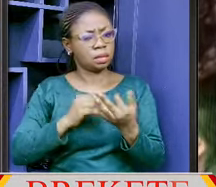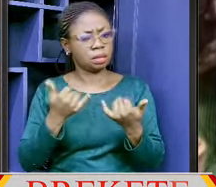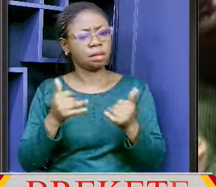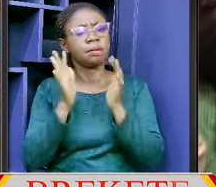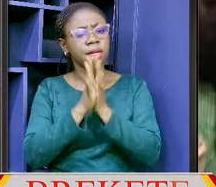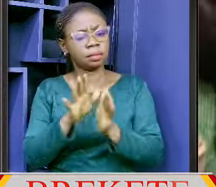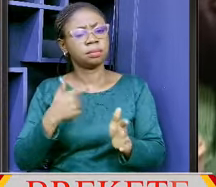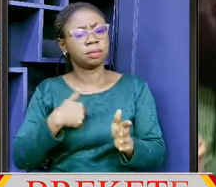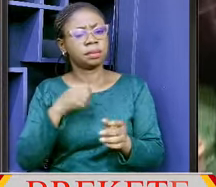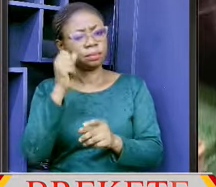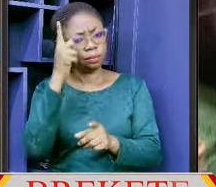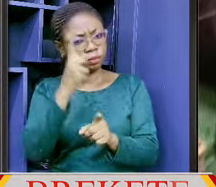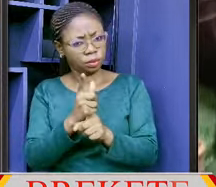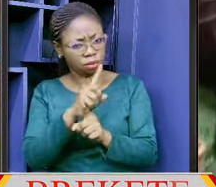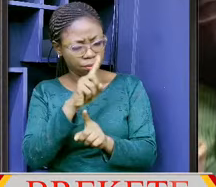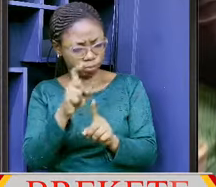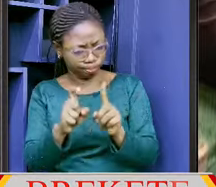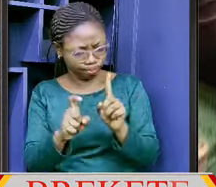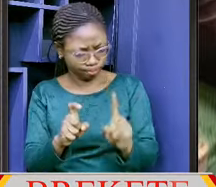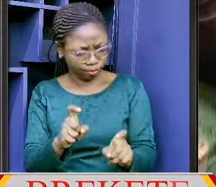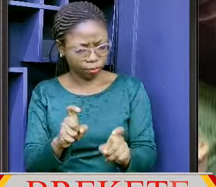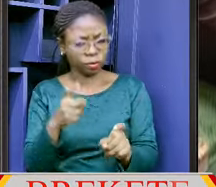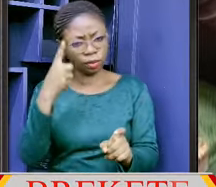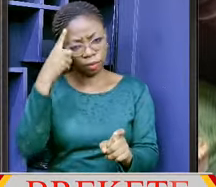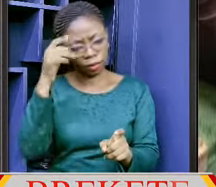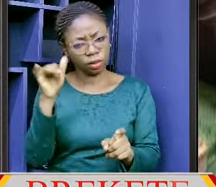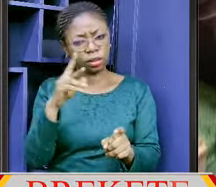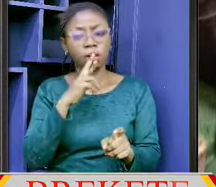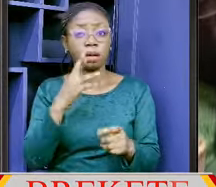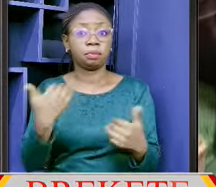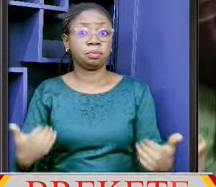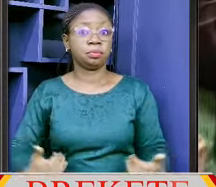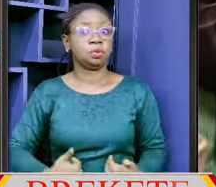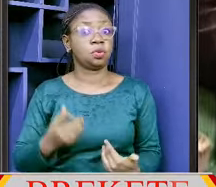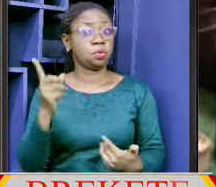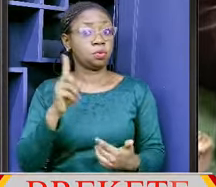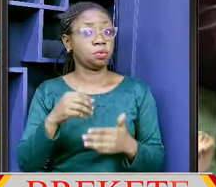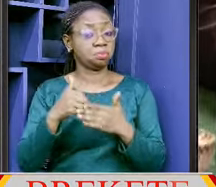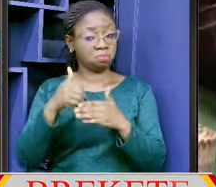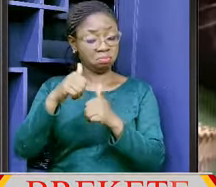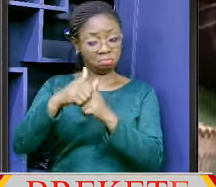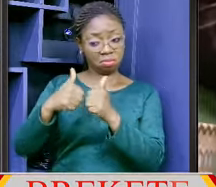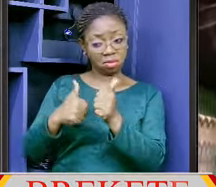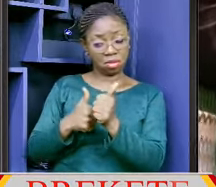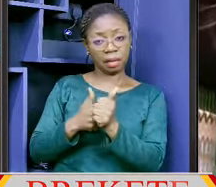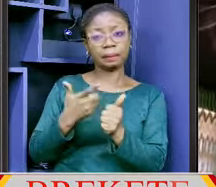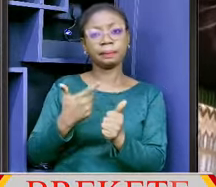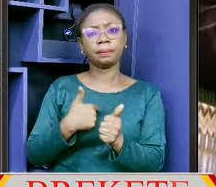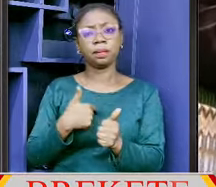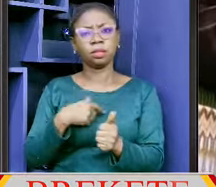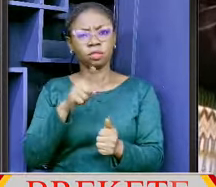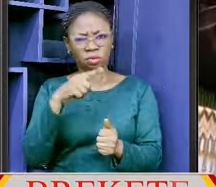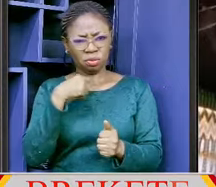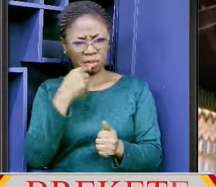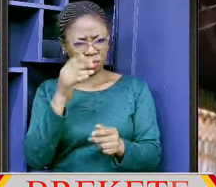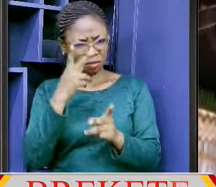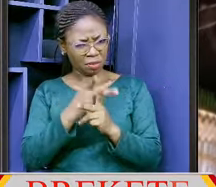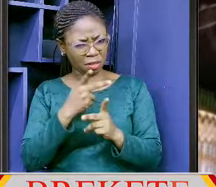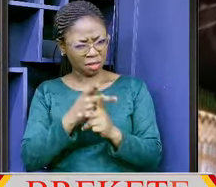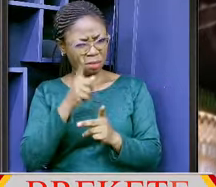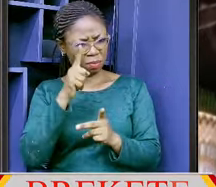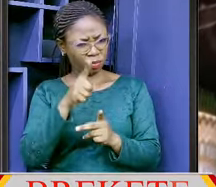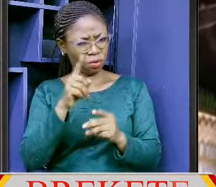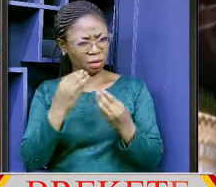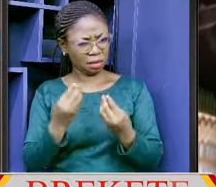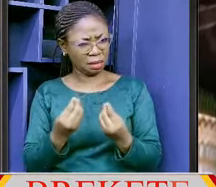questions, you know, because the other ones are young ones behind me. I said, sir, you say that they should reserve one land for you